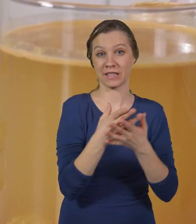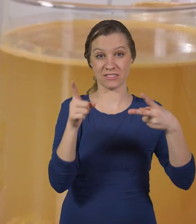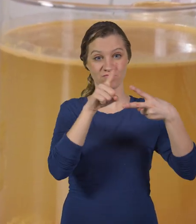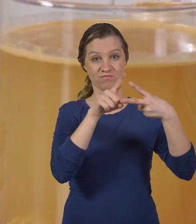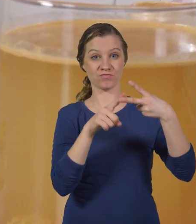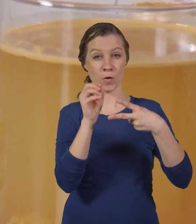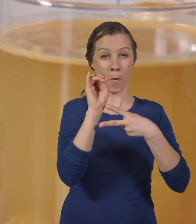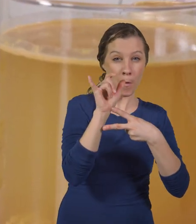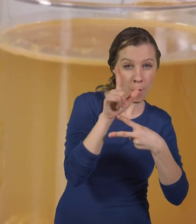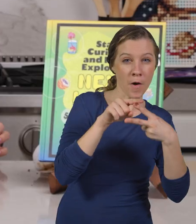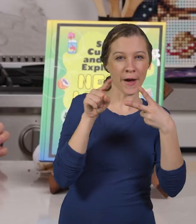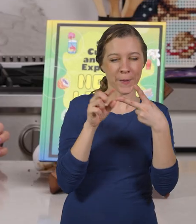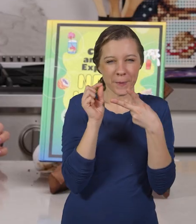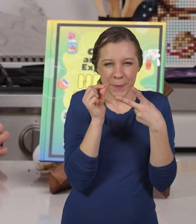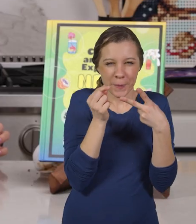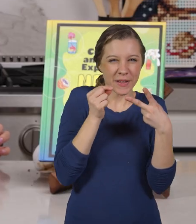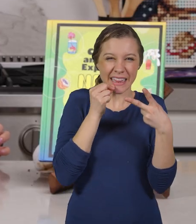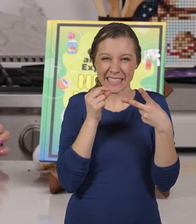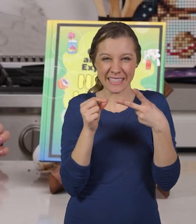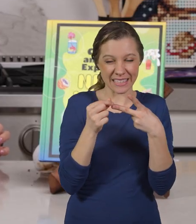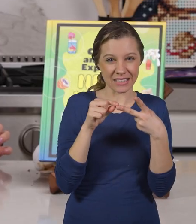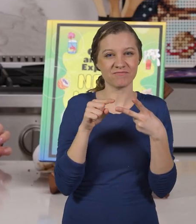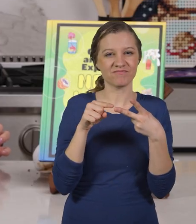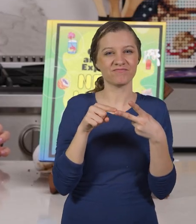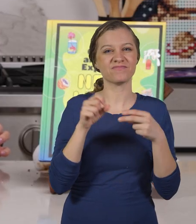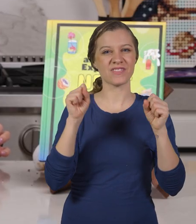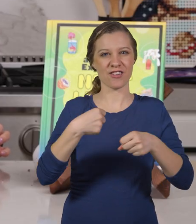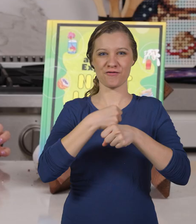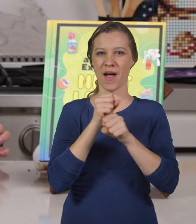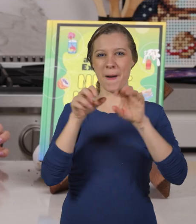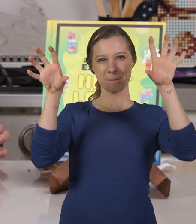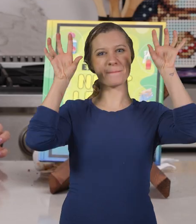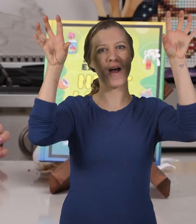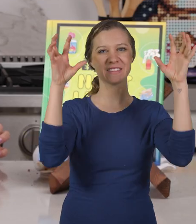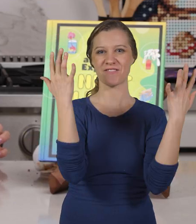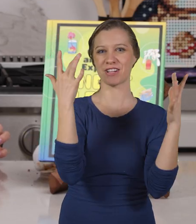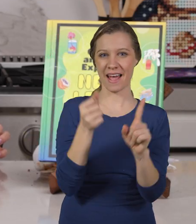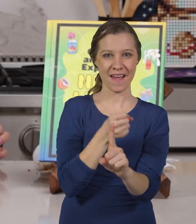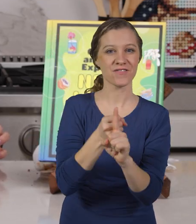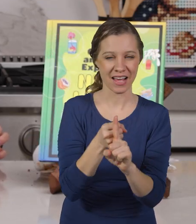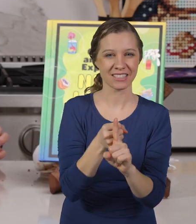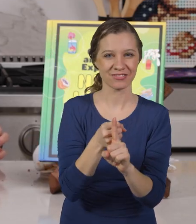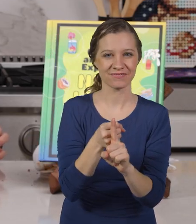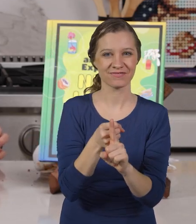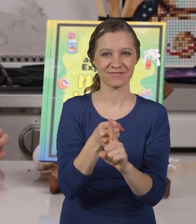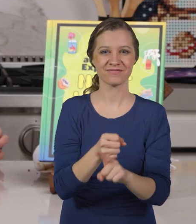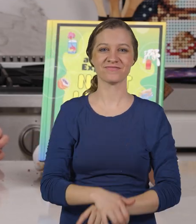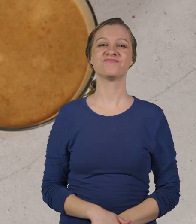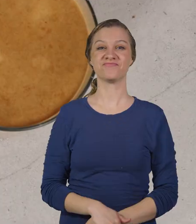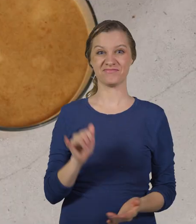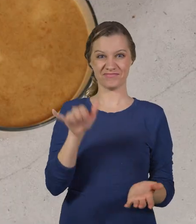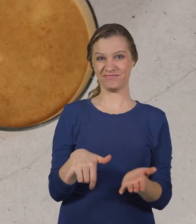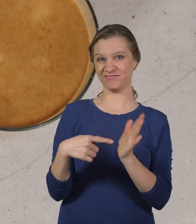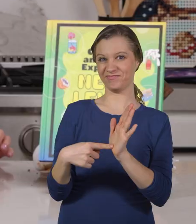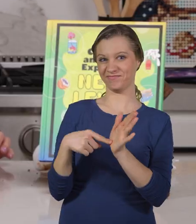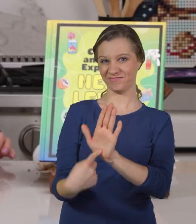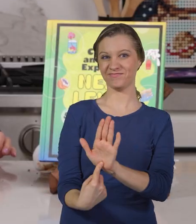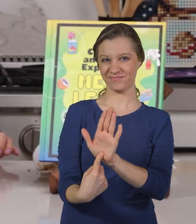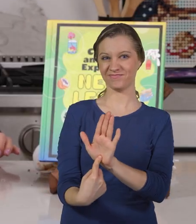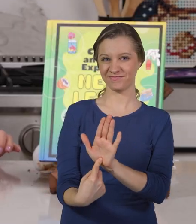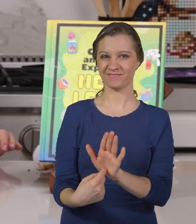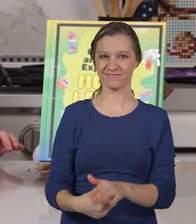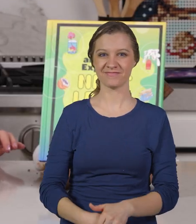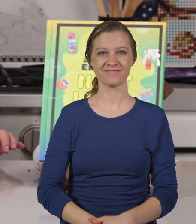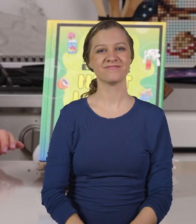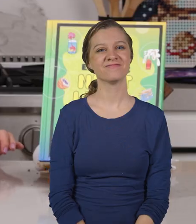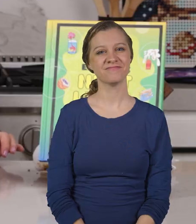our monster finger effect, just like so. And my hands